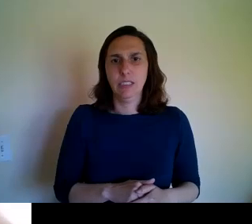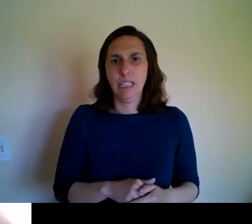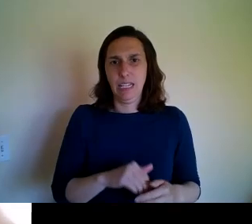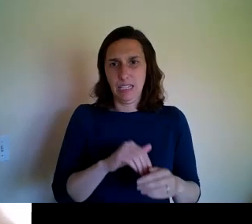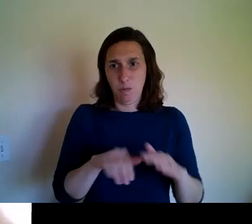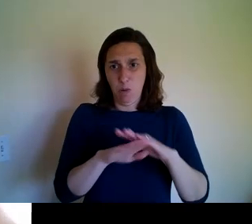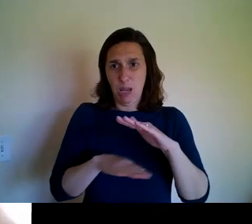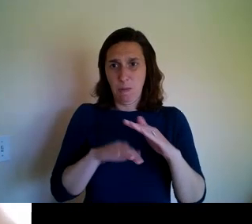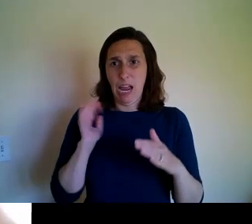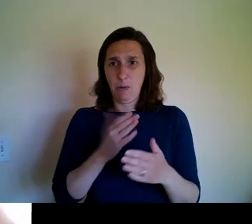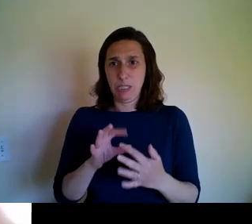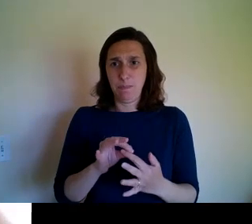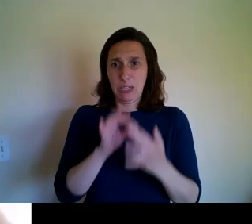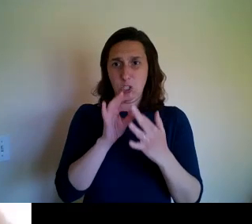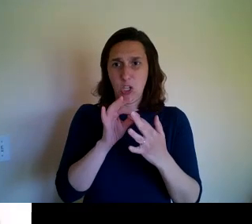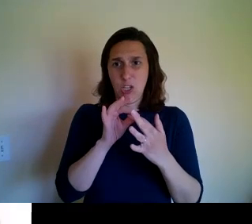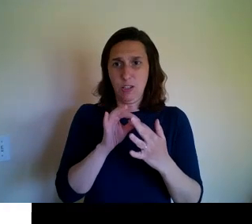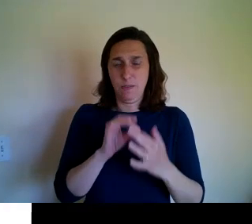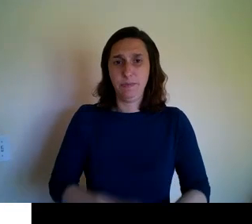ones.